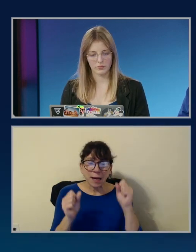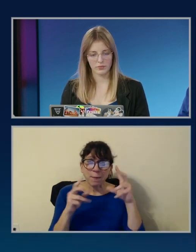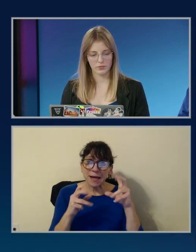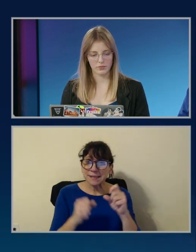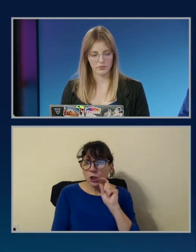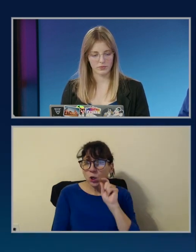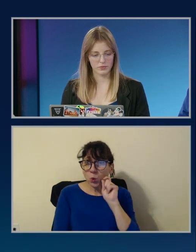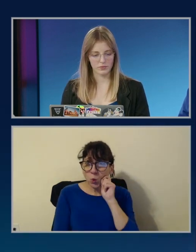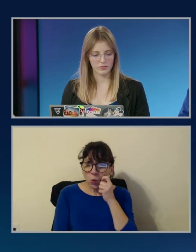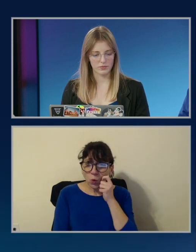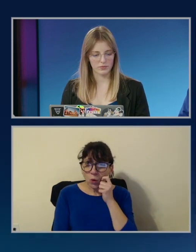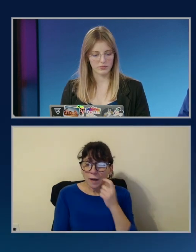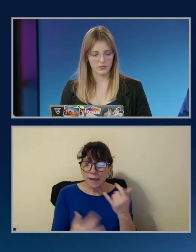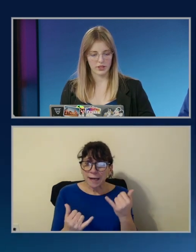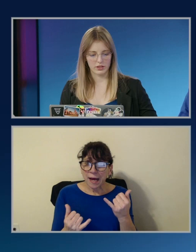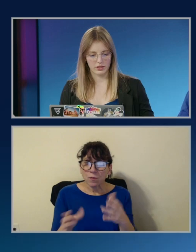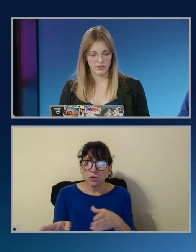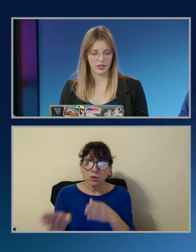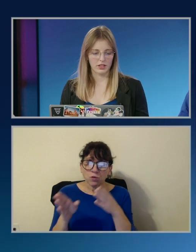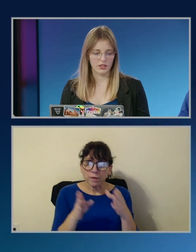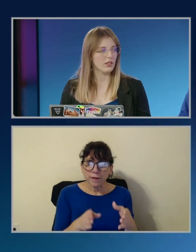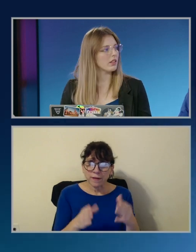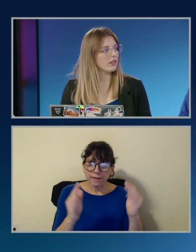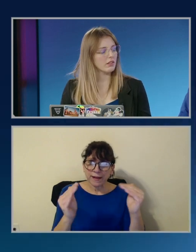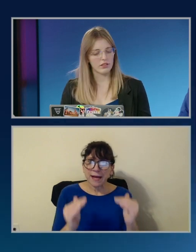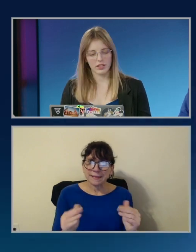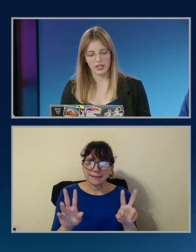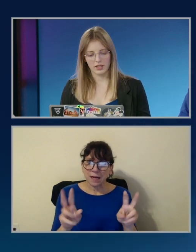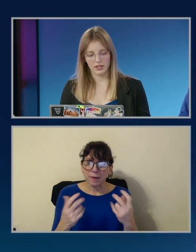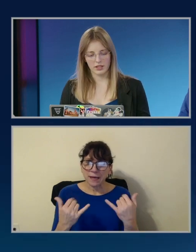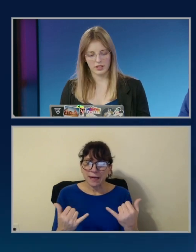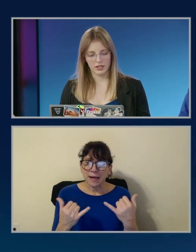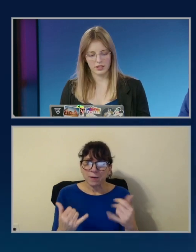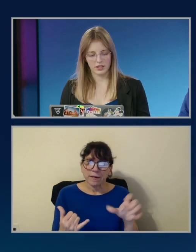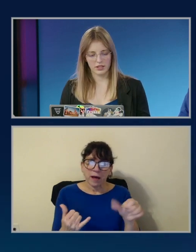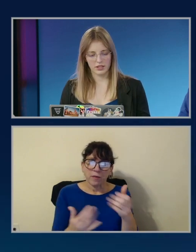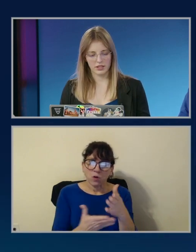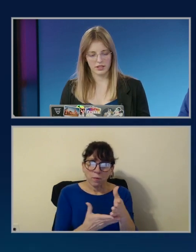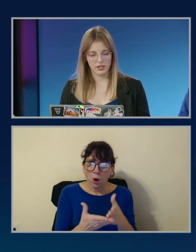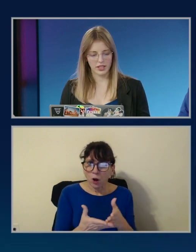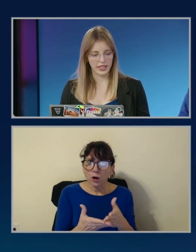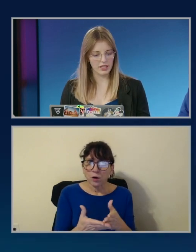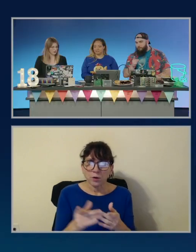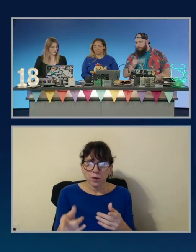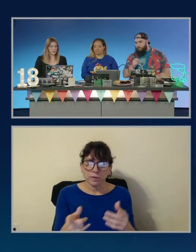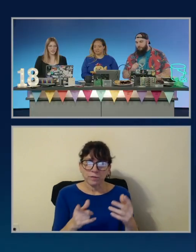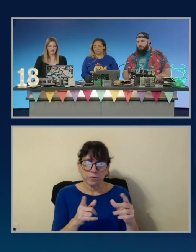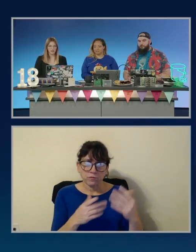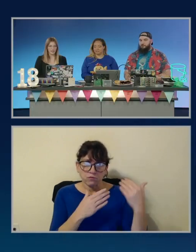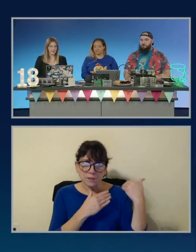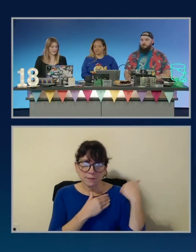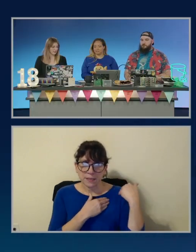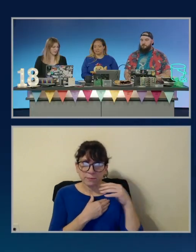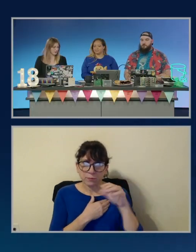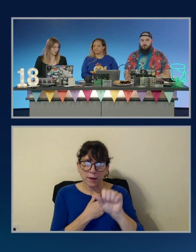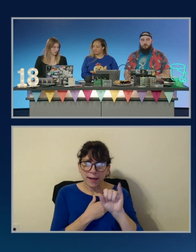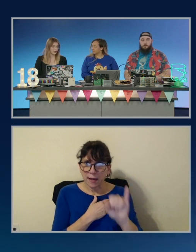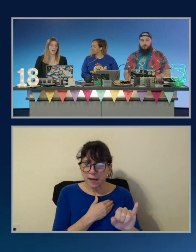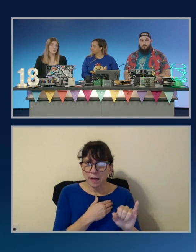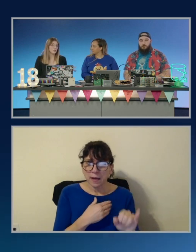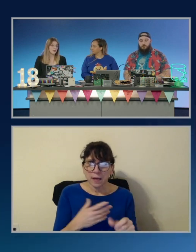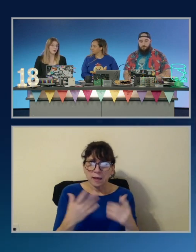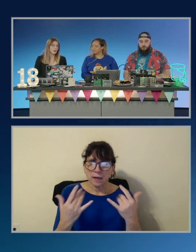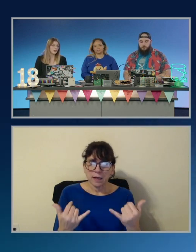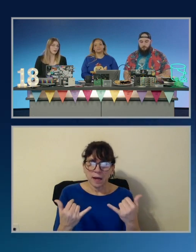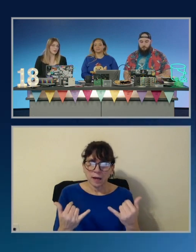guess we should move to the other topic right now, right? What is the other part of the responsible AI? Yeah, so actually on the left-hand side on